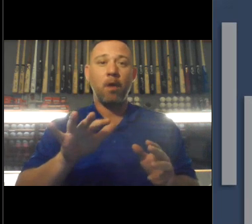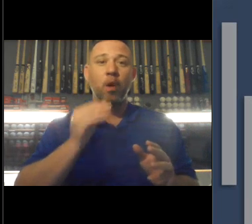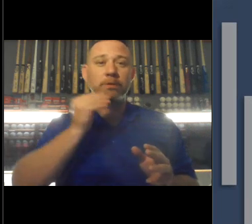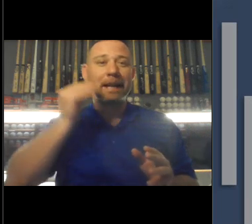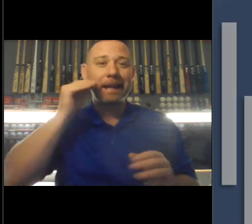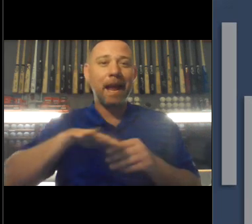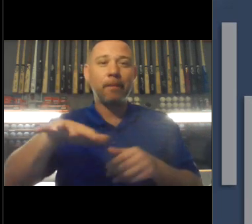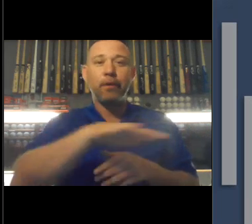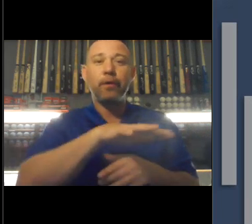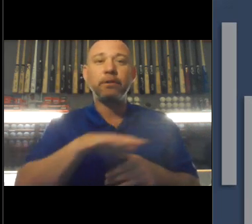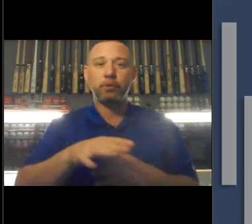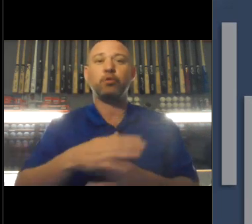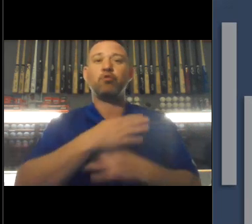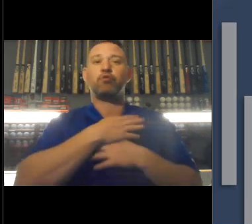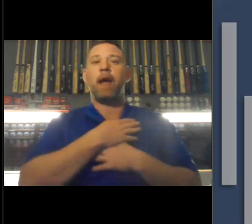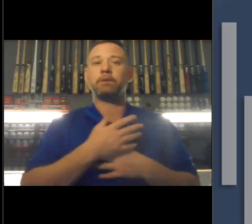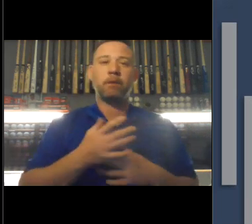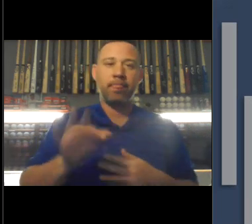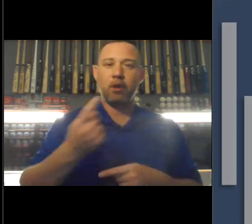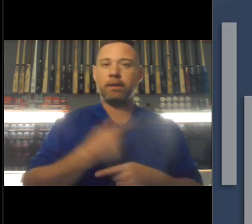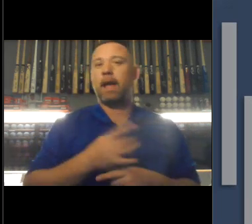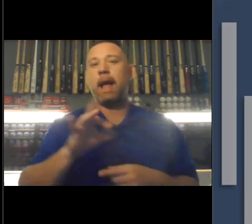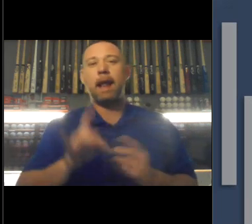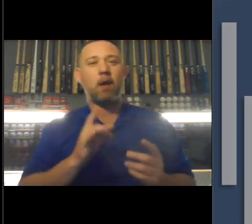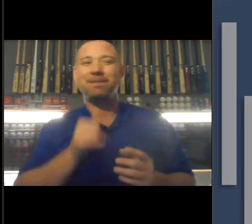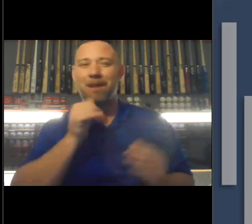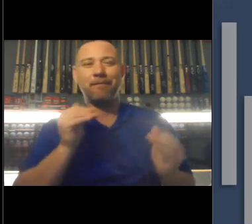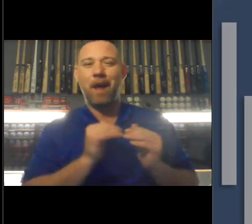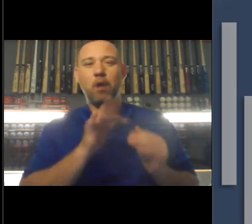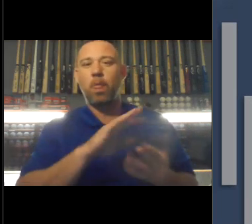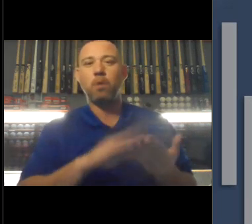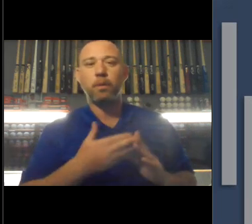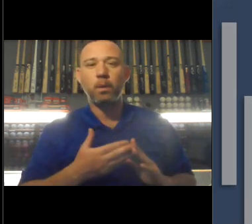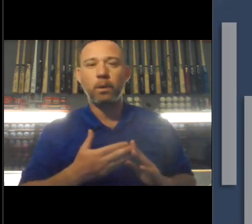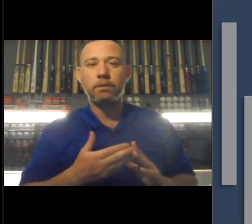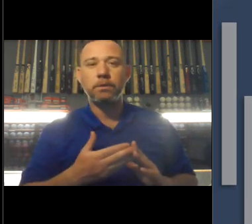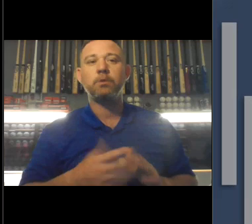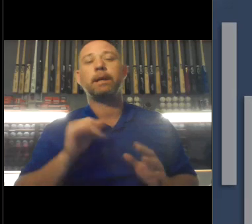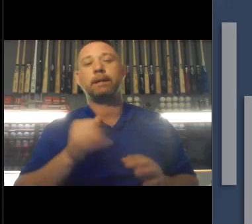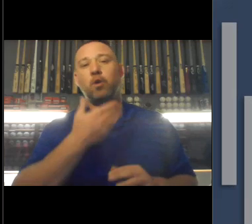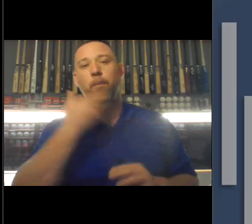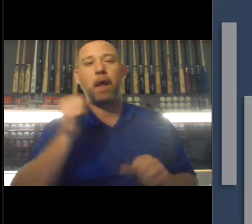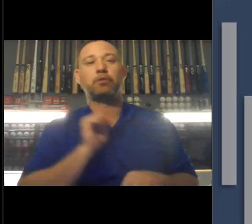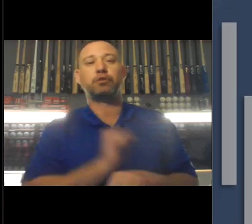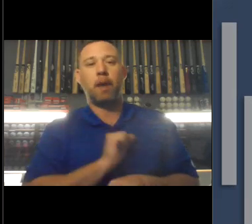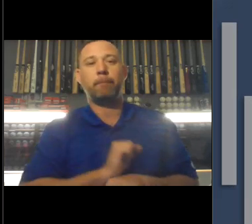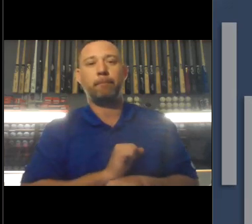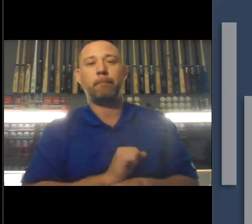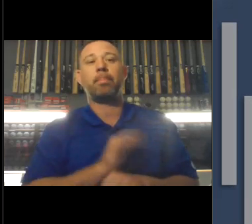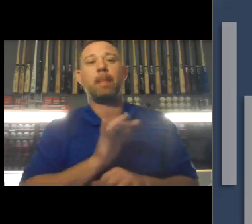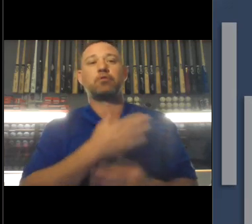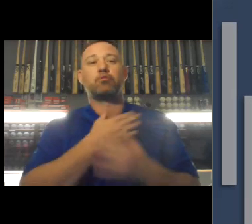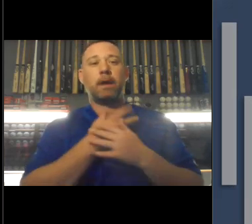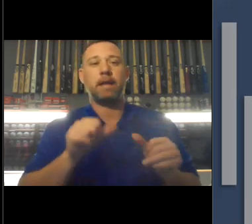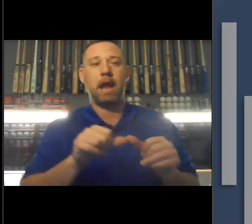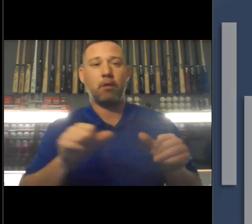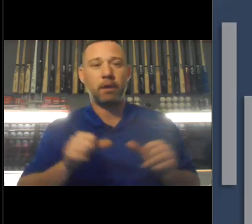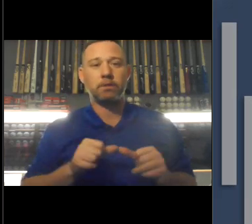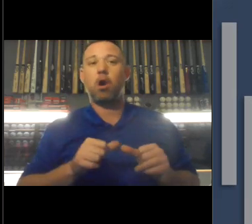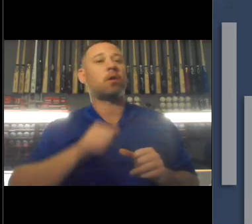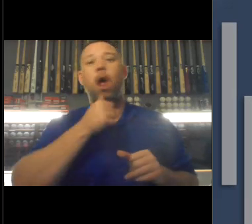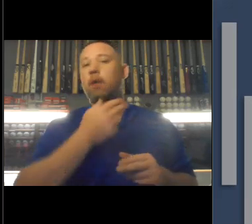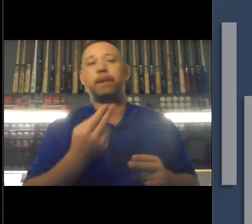to get their 8 hours of rest. And that's not fair to those communities, right? And so we need to do a better job. And these rest stops, particularly ones that aren't